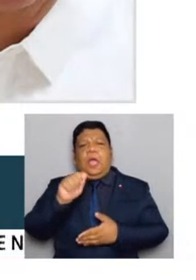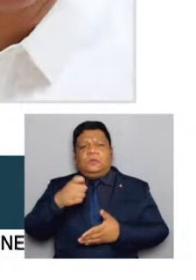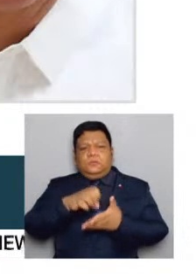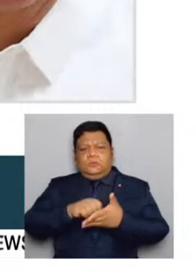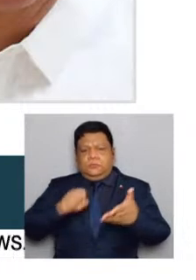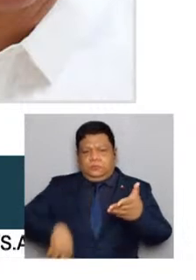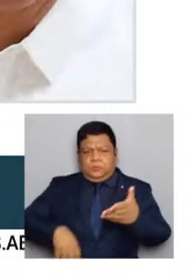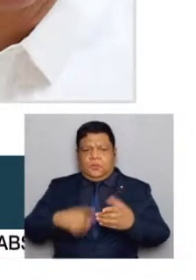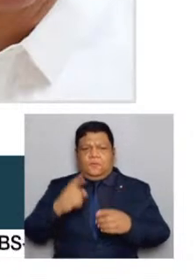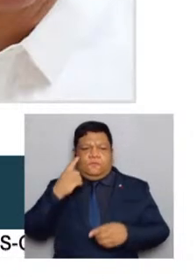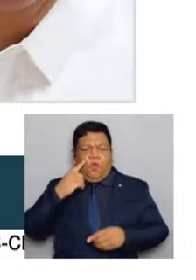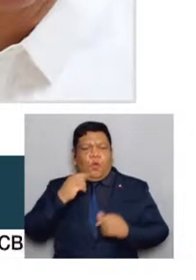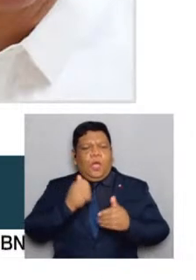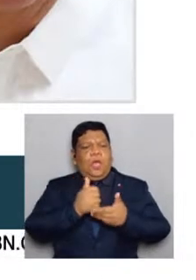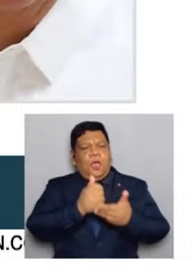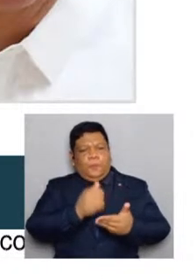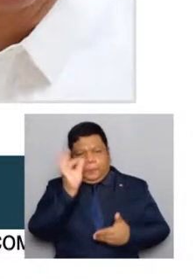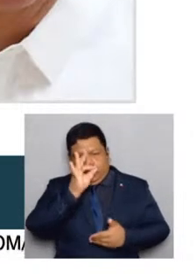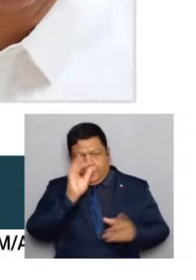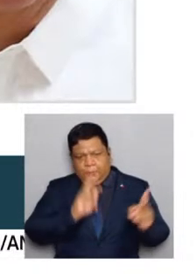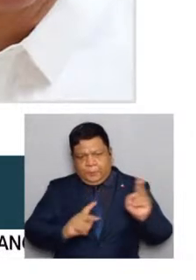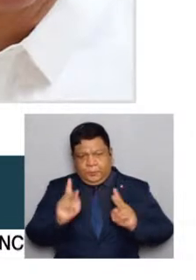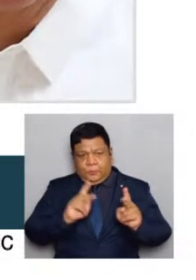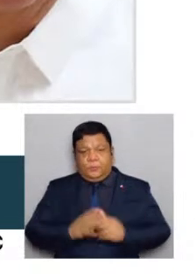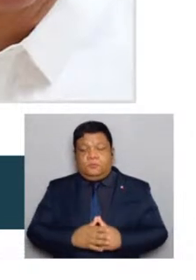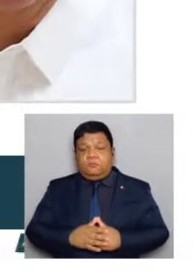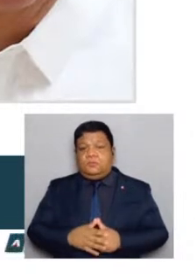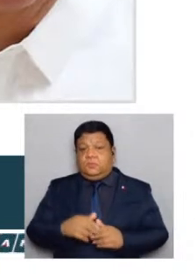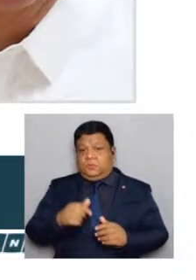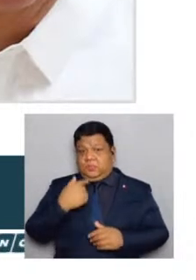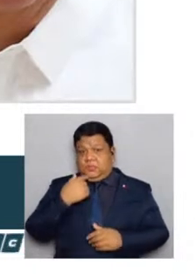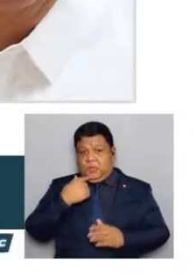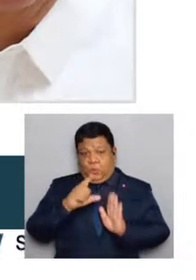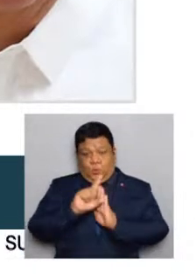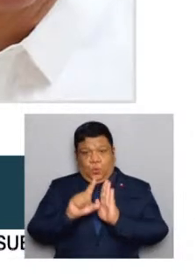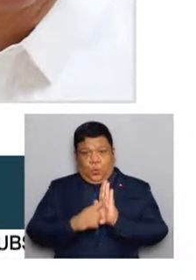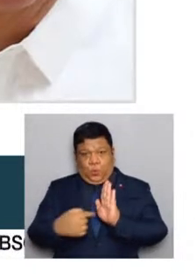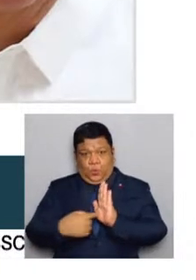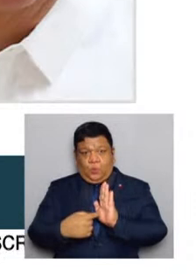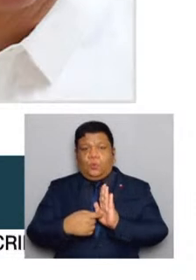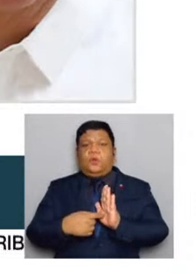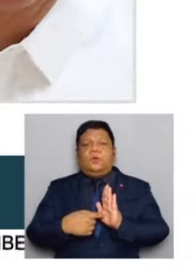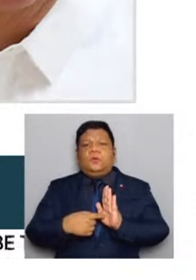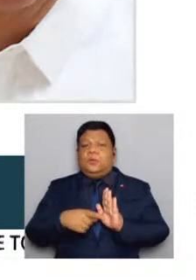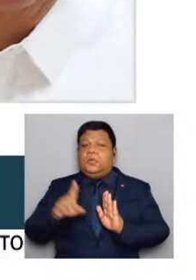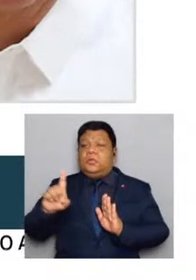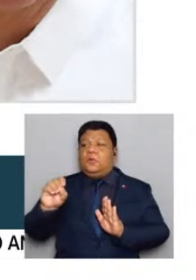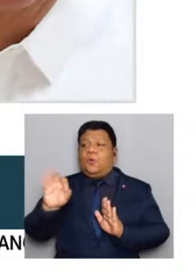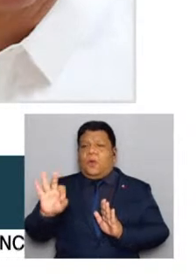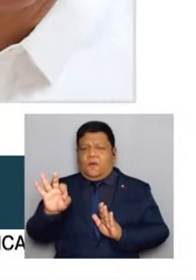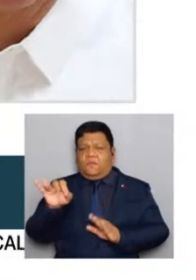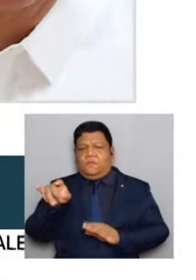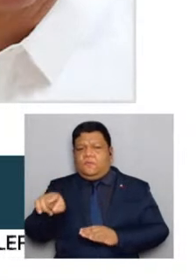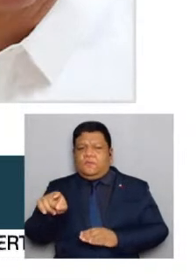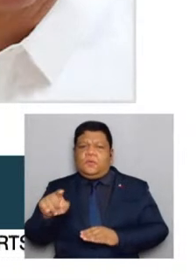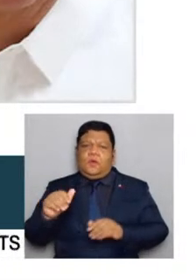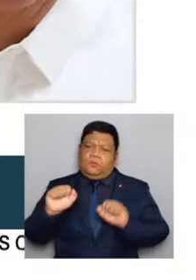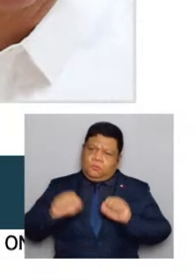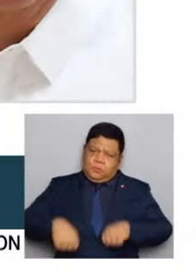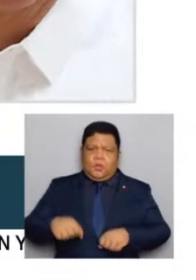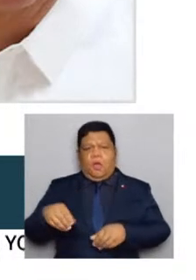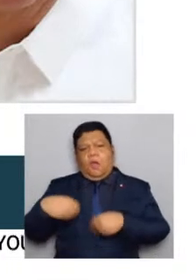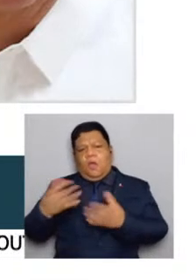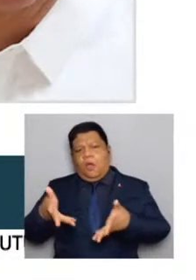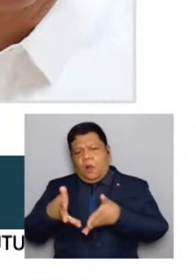as a form of relief for Filipinos. According to Drilon, the train law provides the DOF the elbow room it needs to adjust